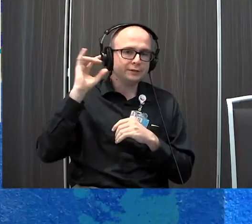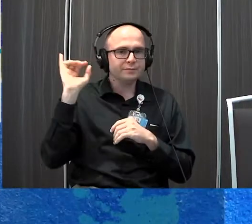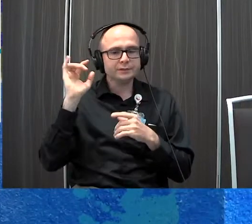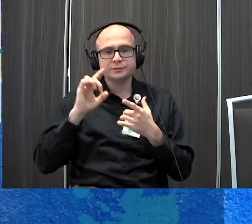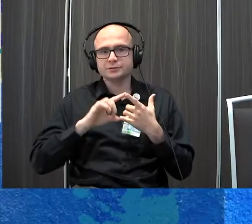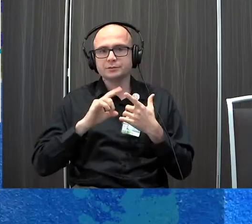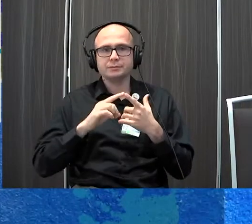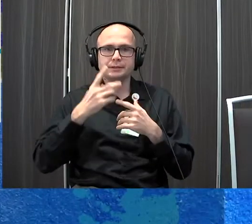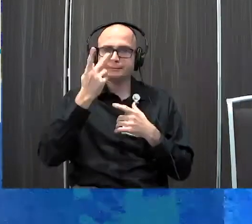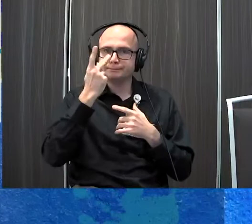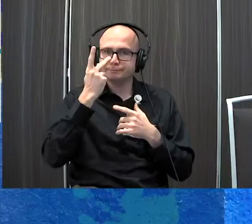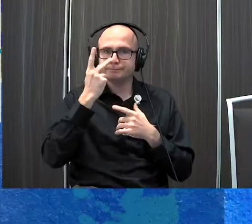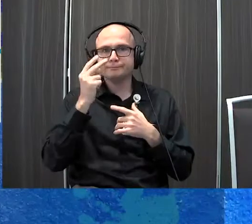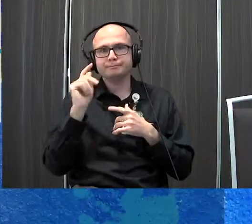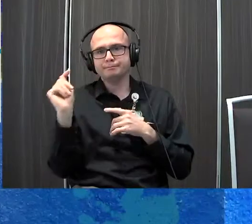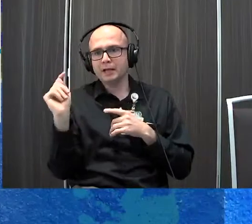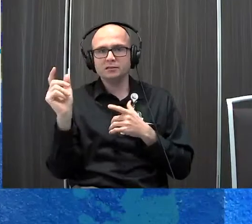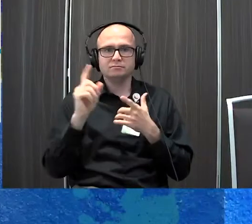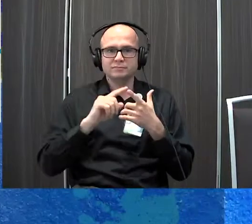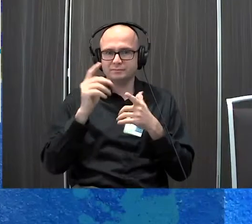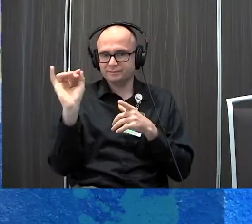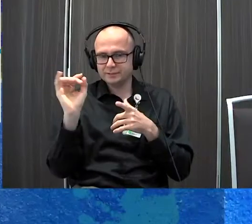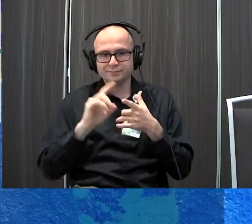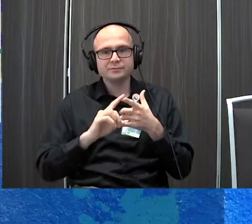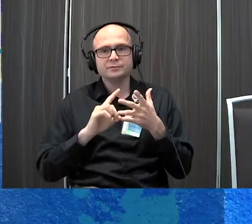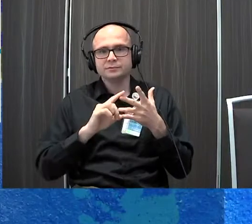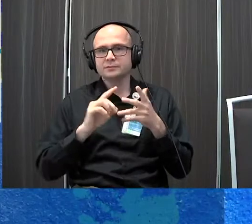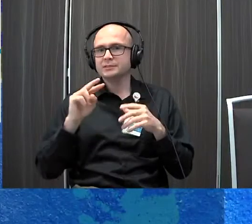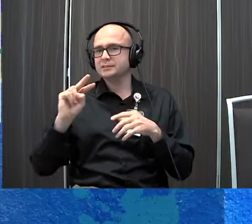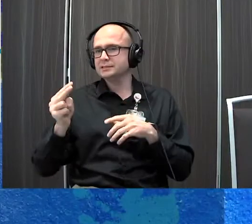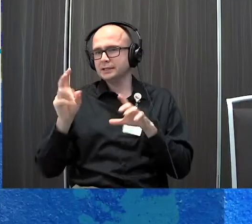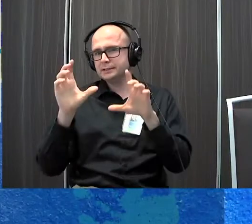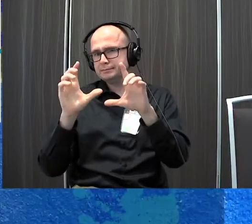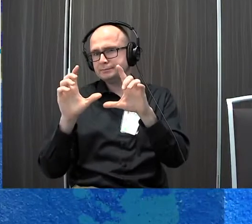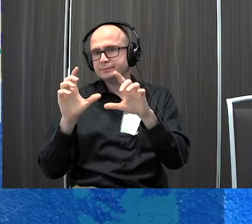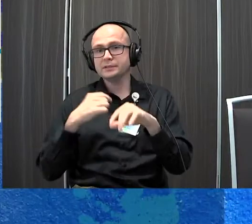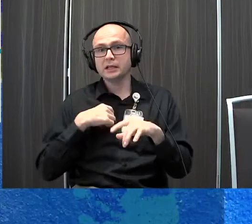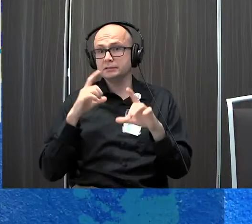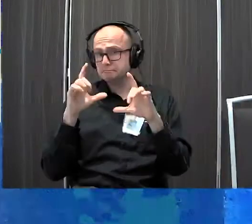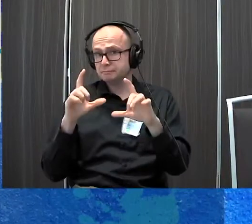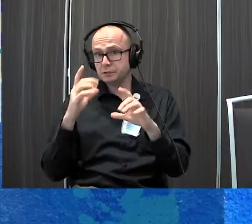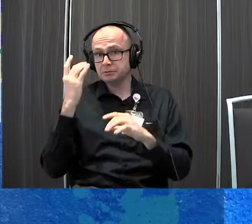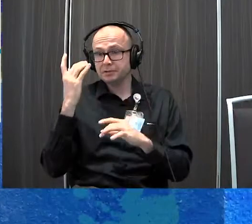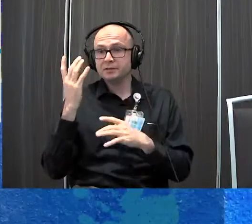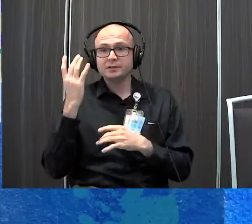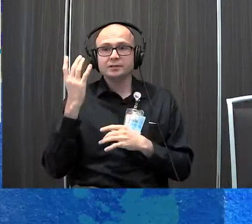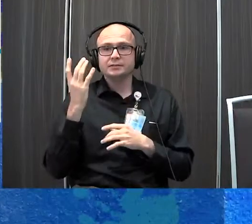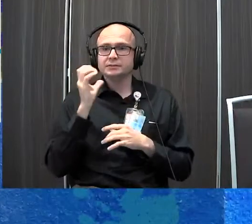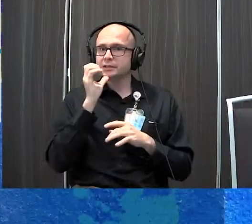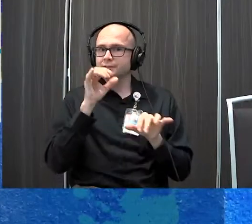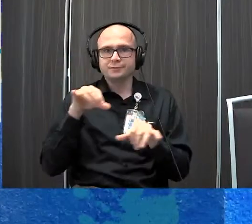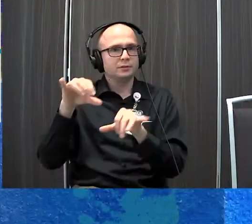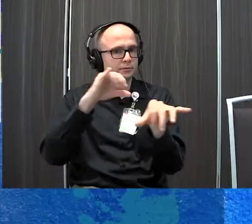they might be urinary tract infections. The second smaller bubble, and I made it smaller intentionally because I think it's less